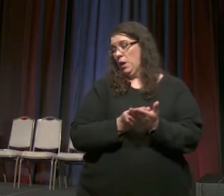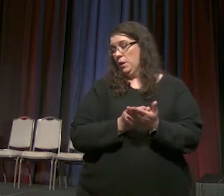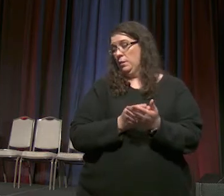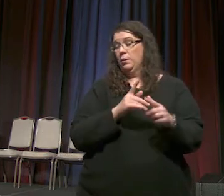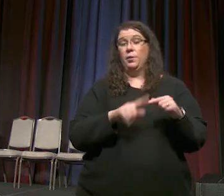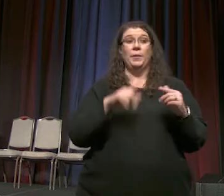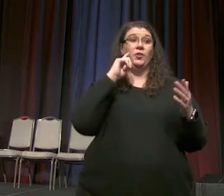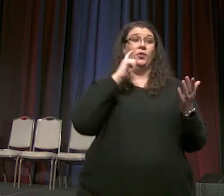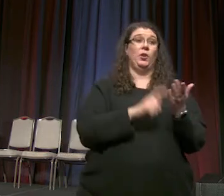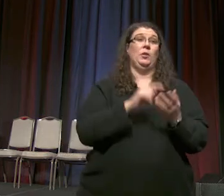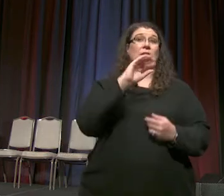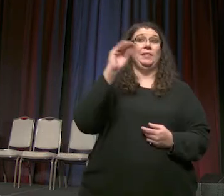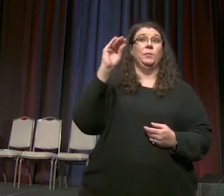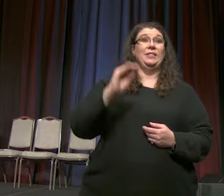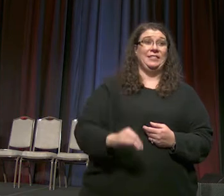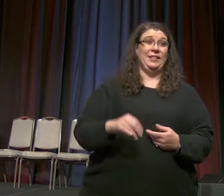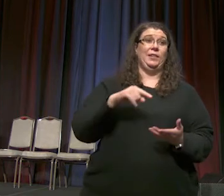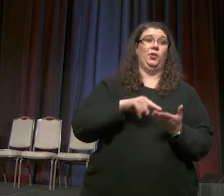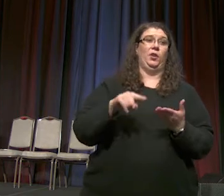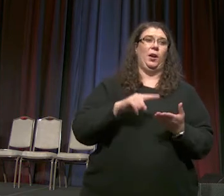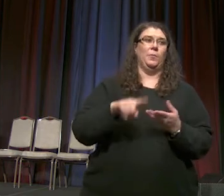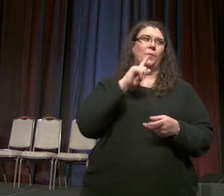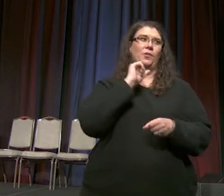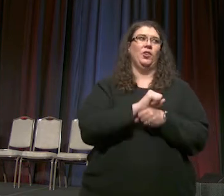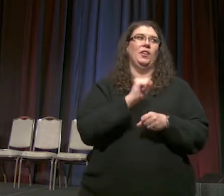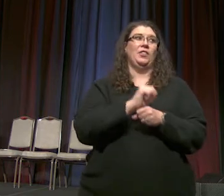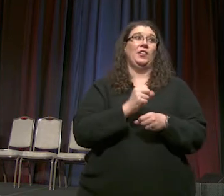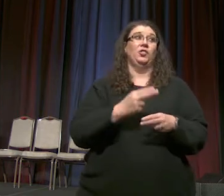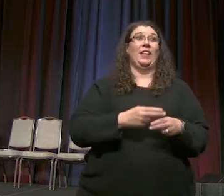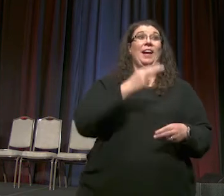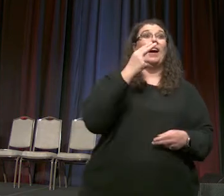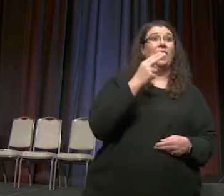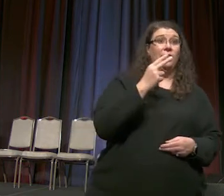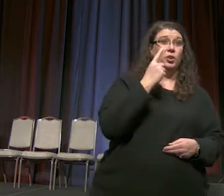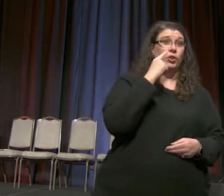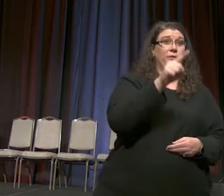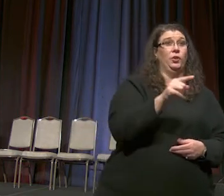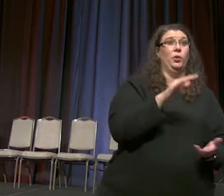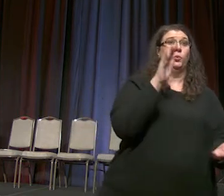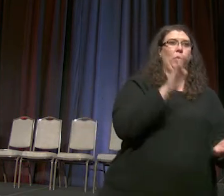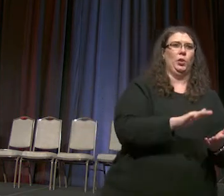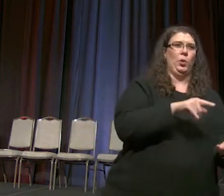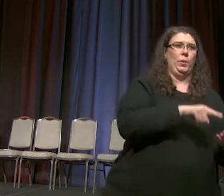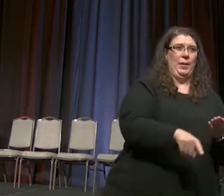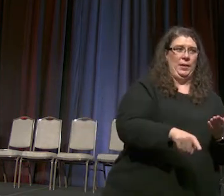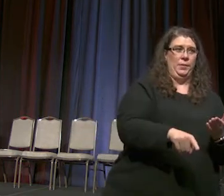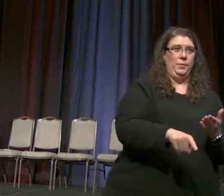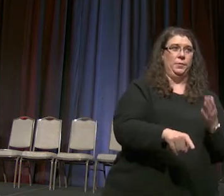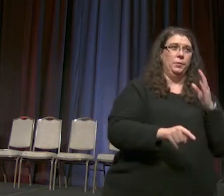you'll notice as a percentage of compensation, it's actually higher for those that are lower paid.